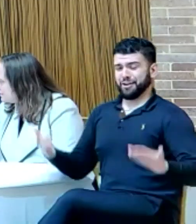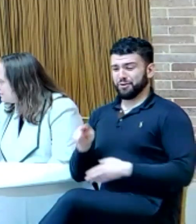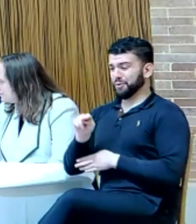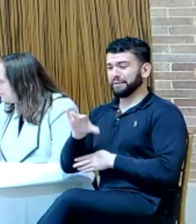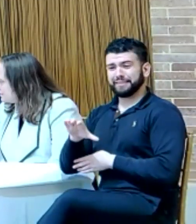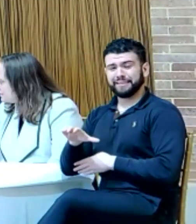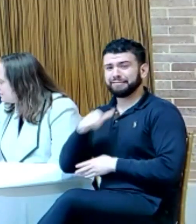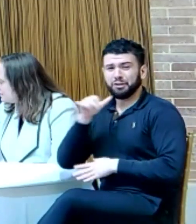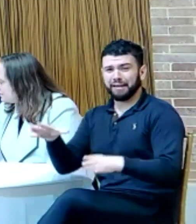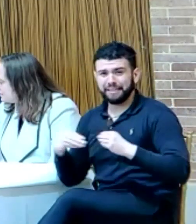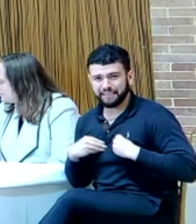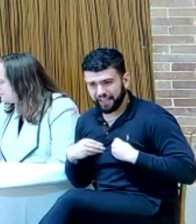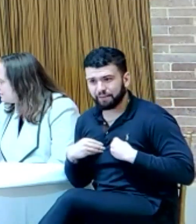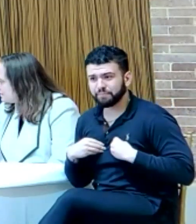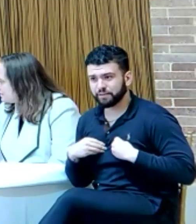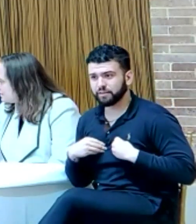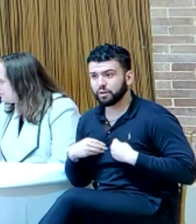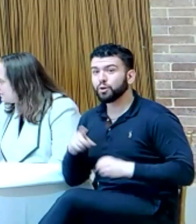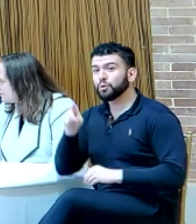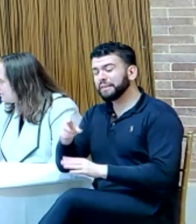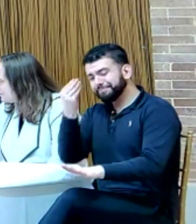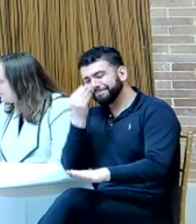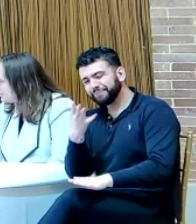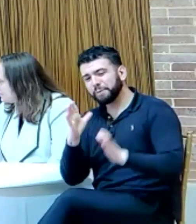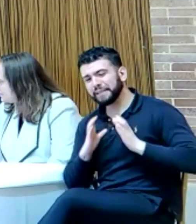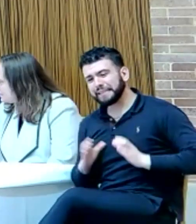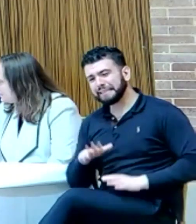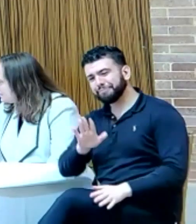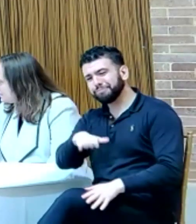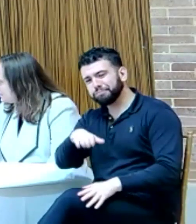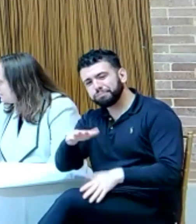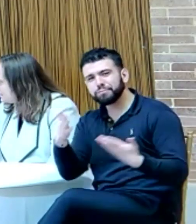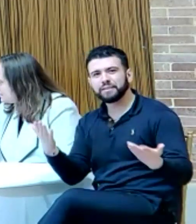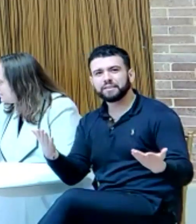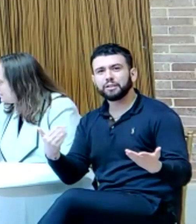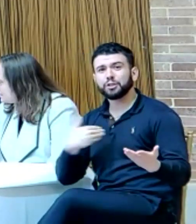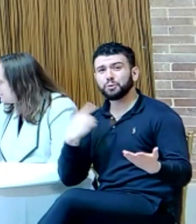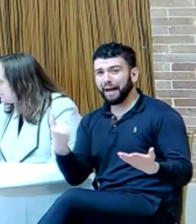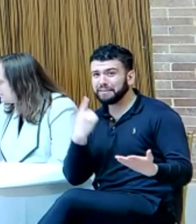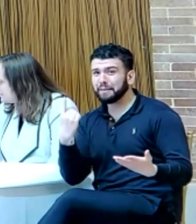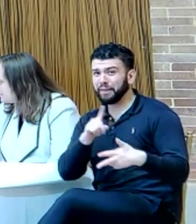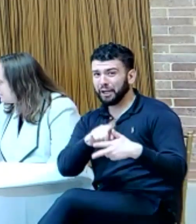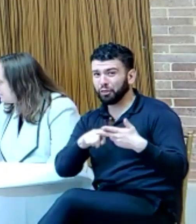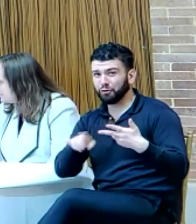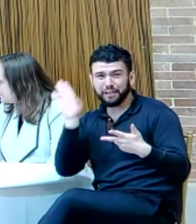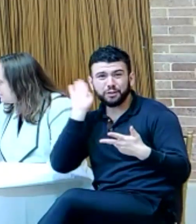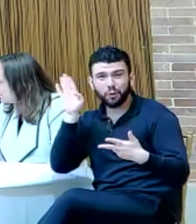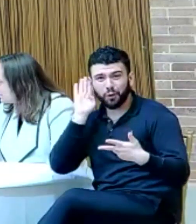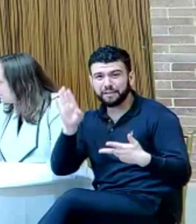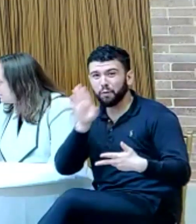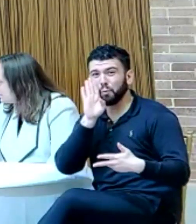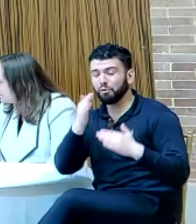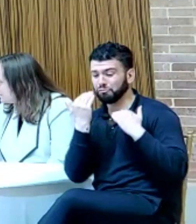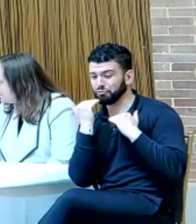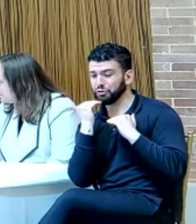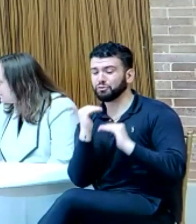that then you have to inform your client that you have something that is going to prohibit you finding the